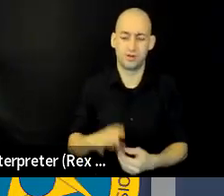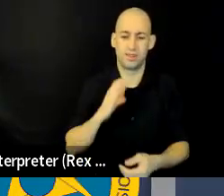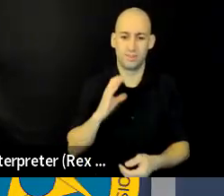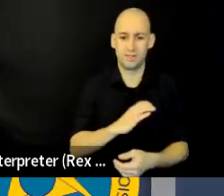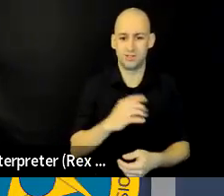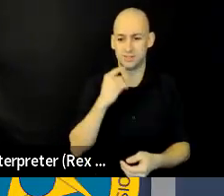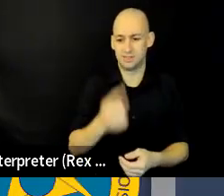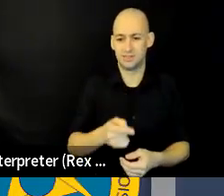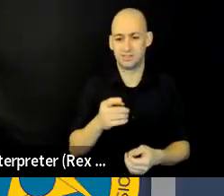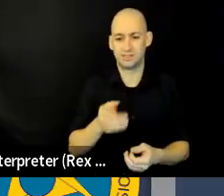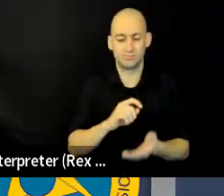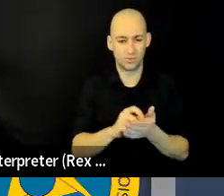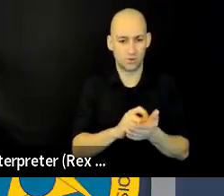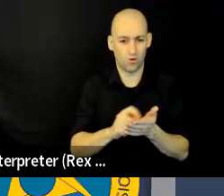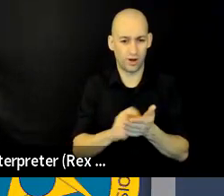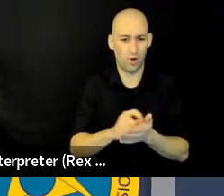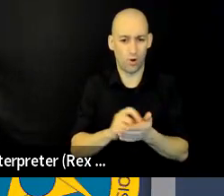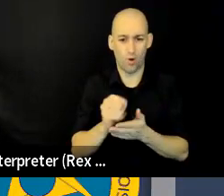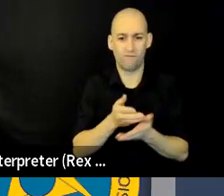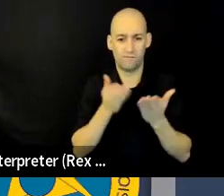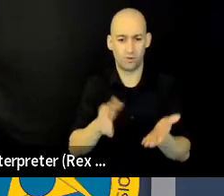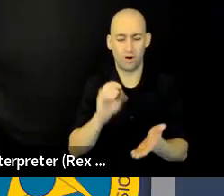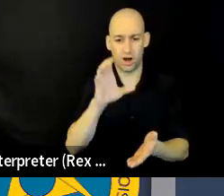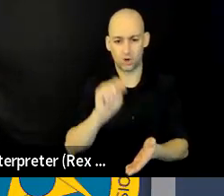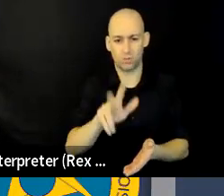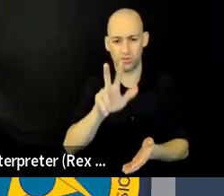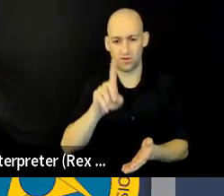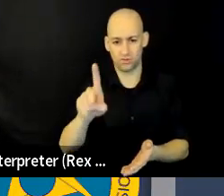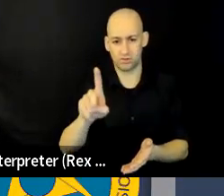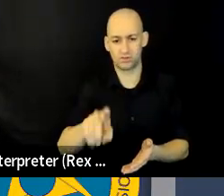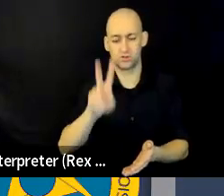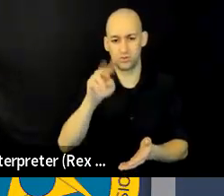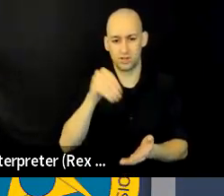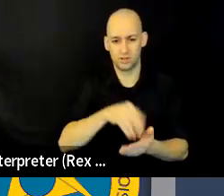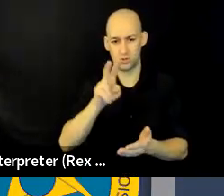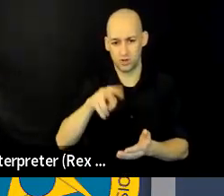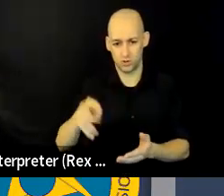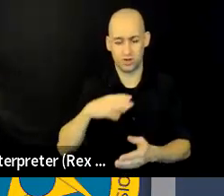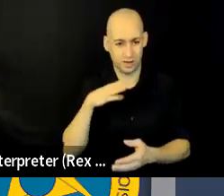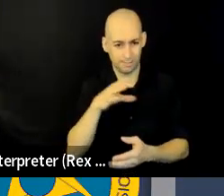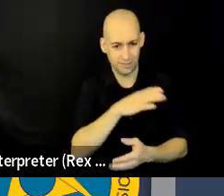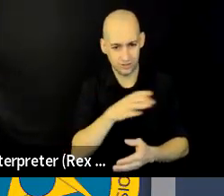provided a written offer on October 31st, 2022. The Commission